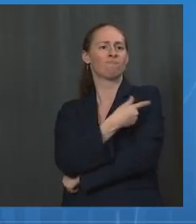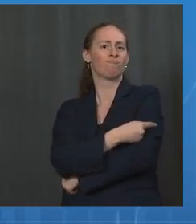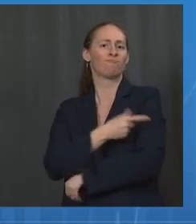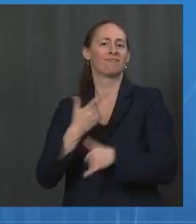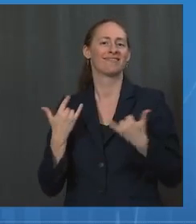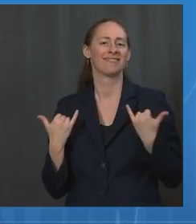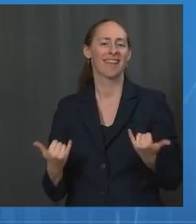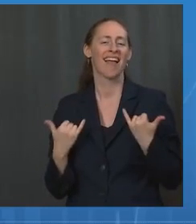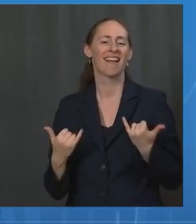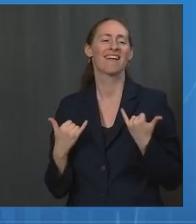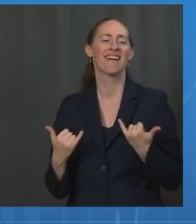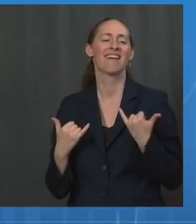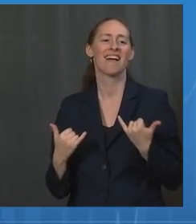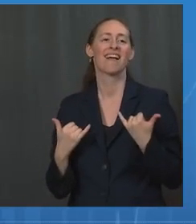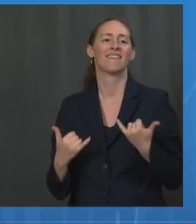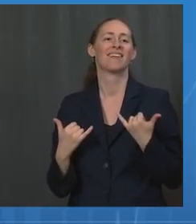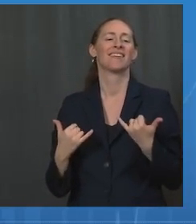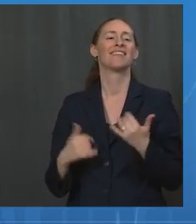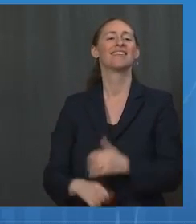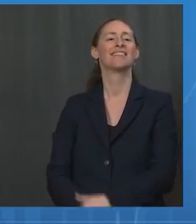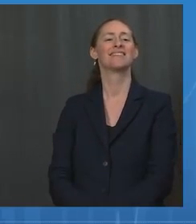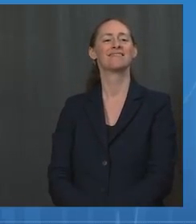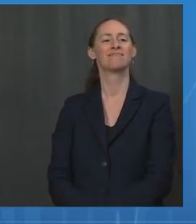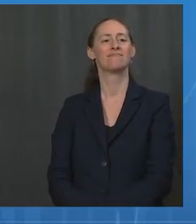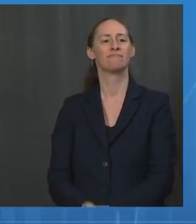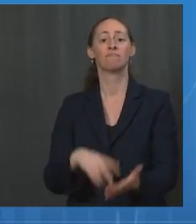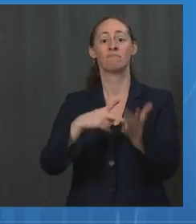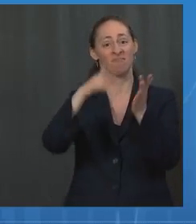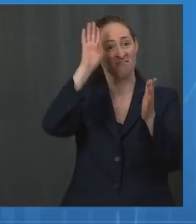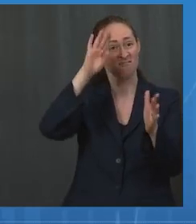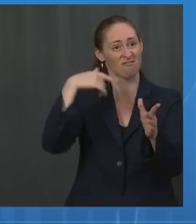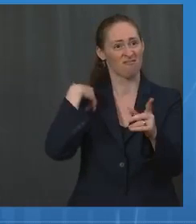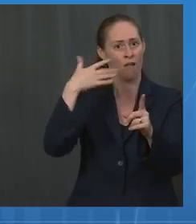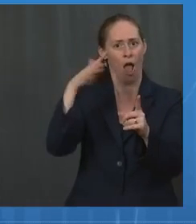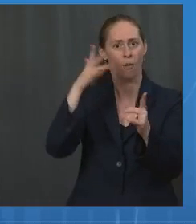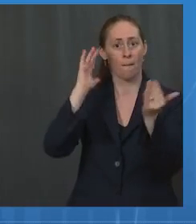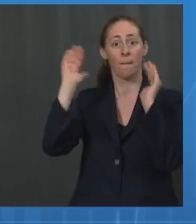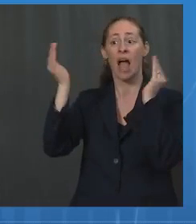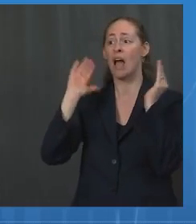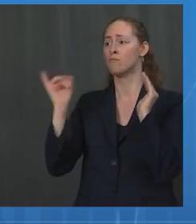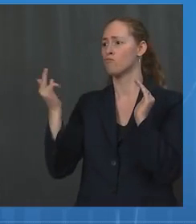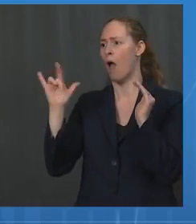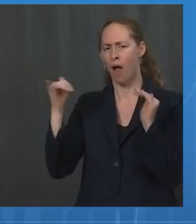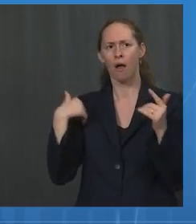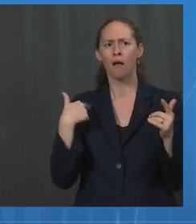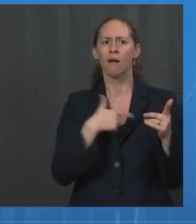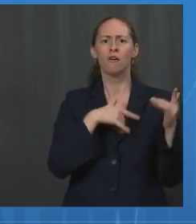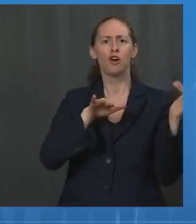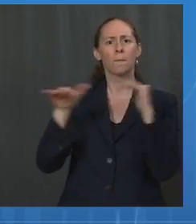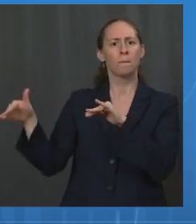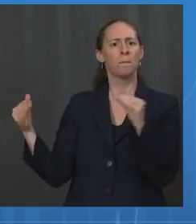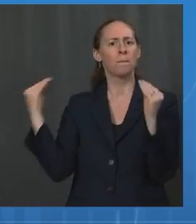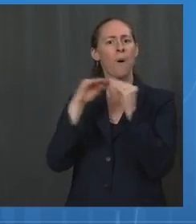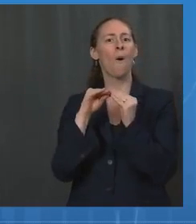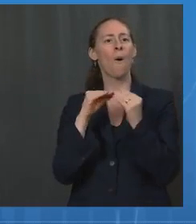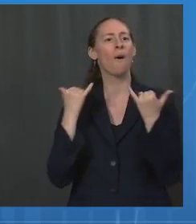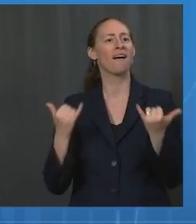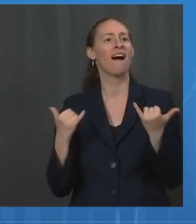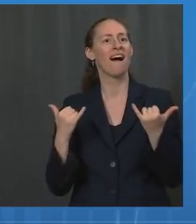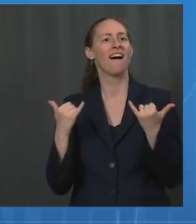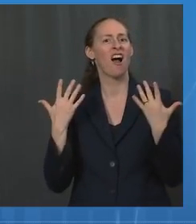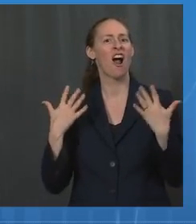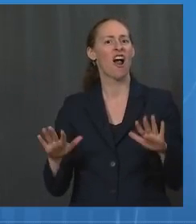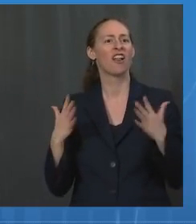already 2 million more shots than in all of July. The 12.5 million first shots in arms is 2